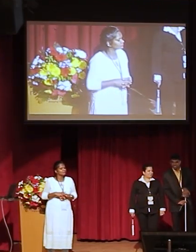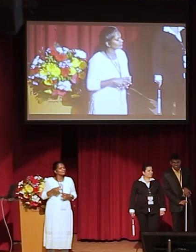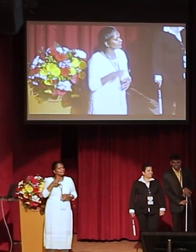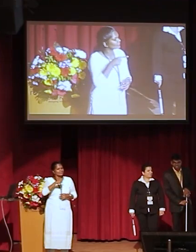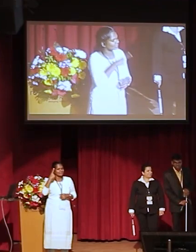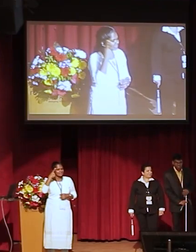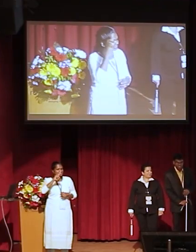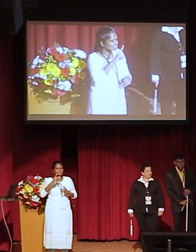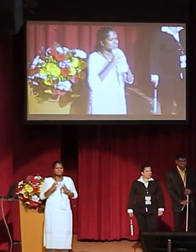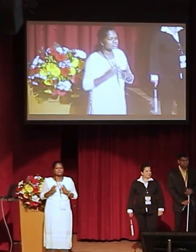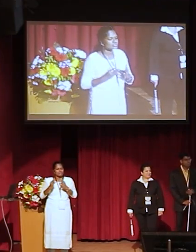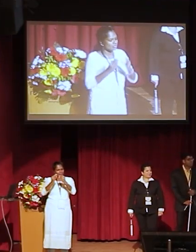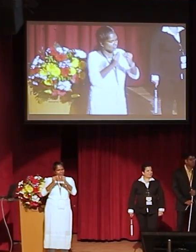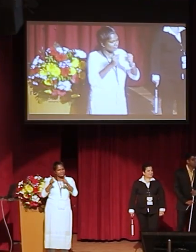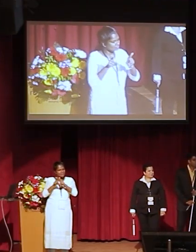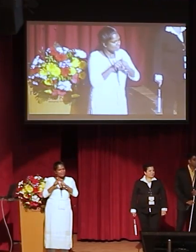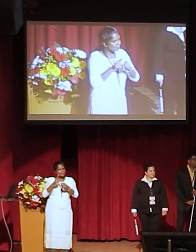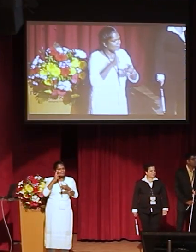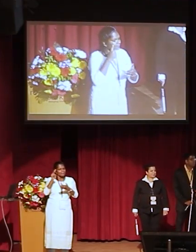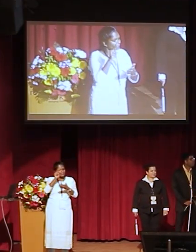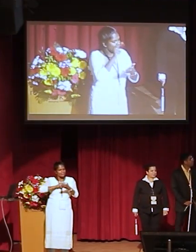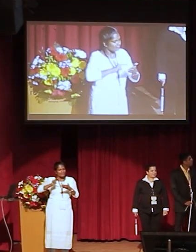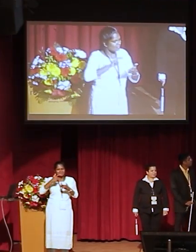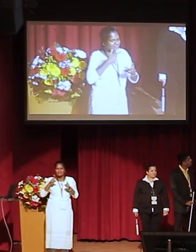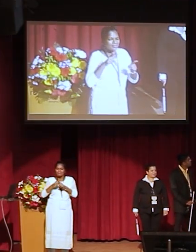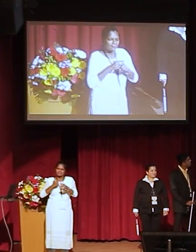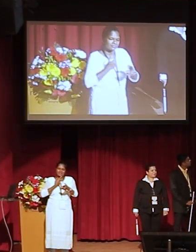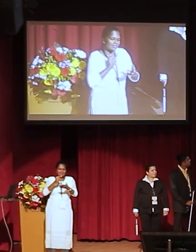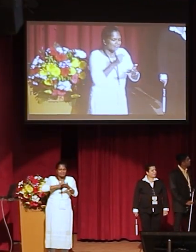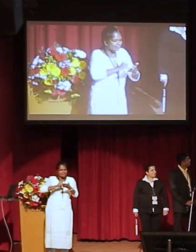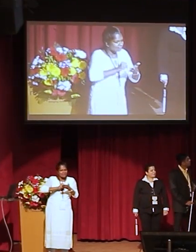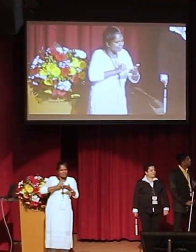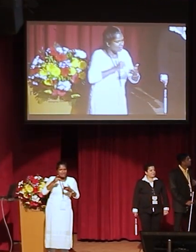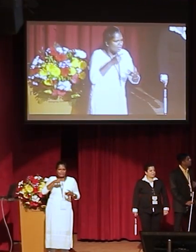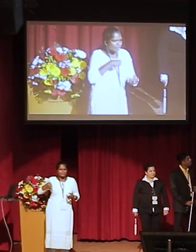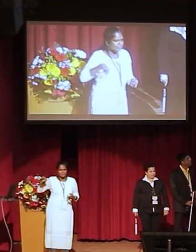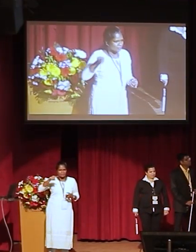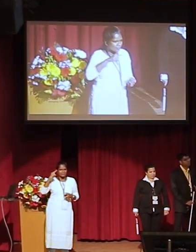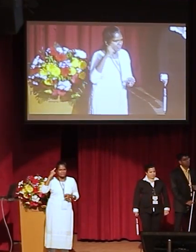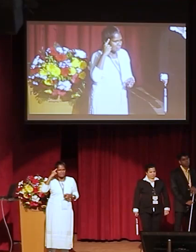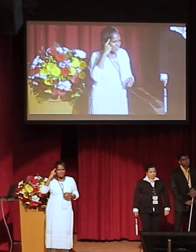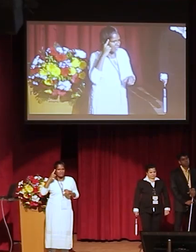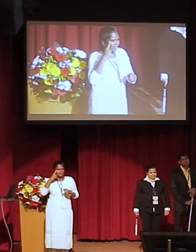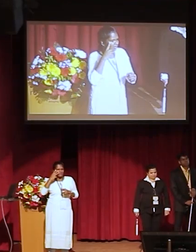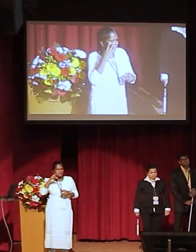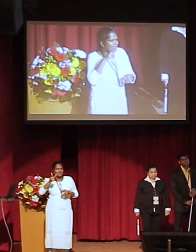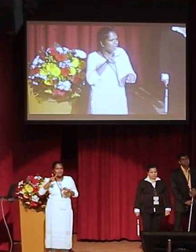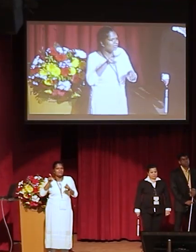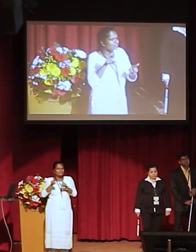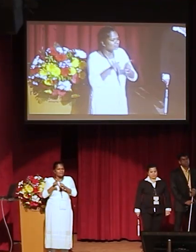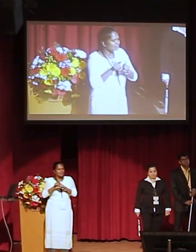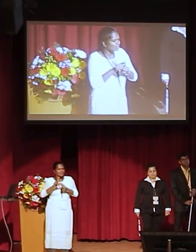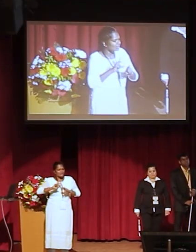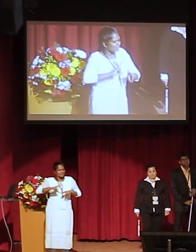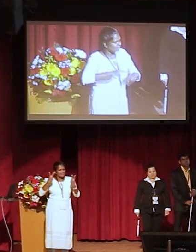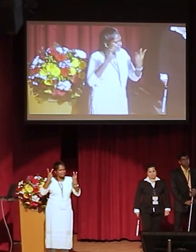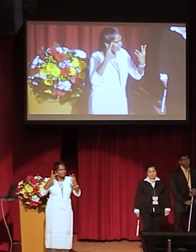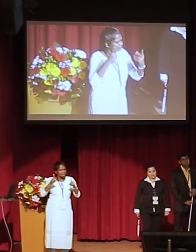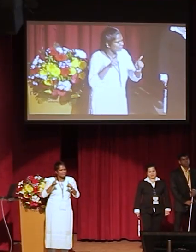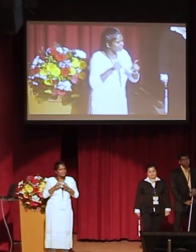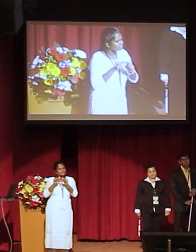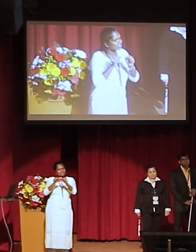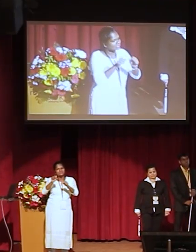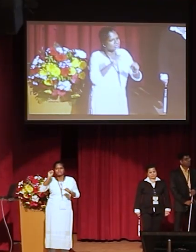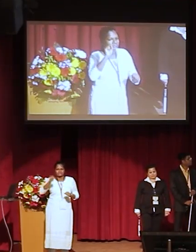this solves the reading part. Let us move on to writing. Do you think a visually impaired student can write independently? The answer